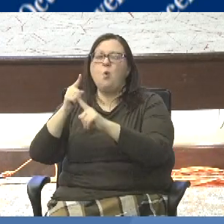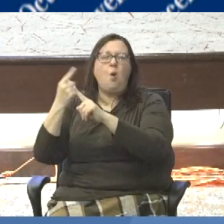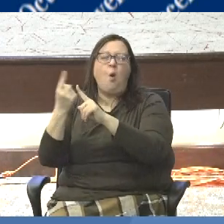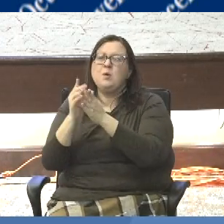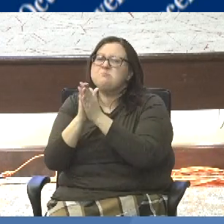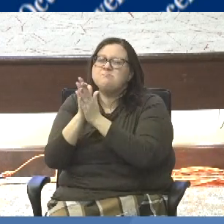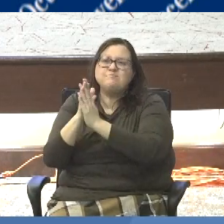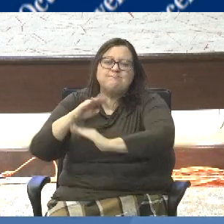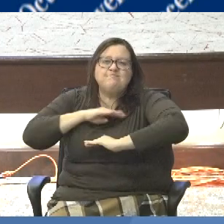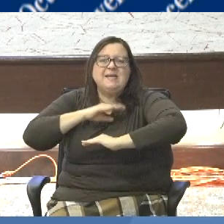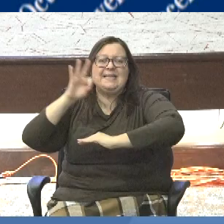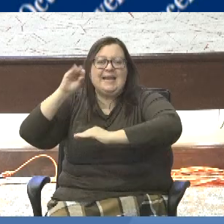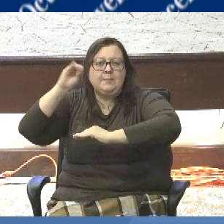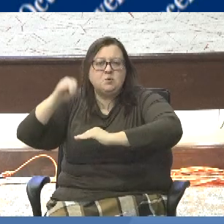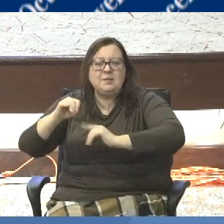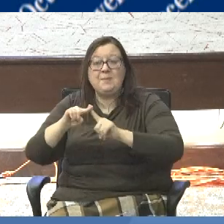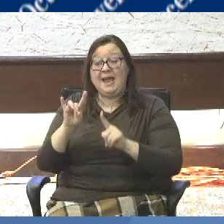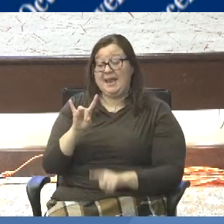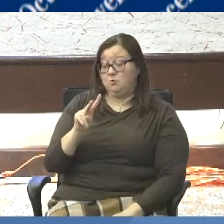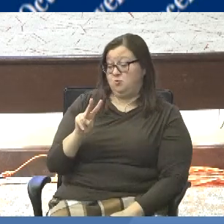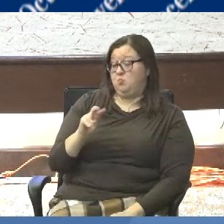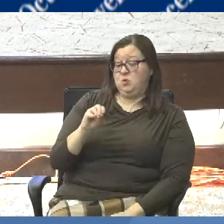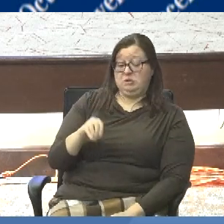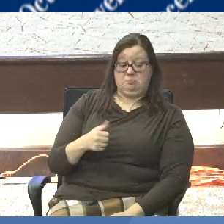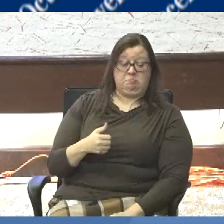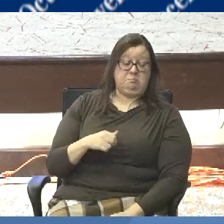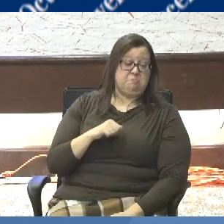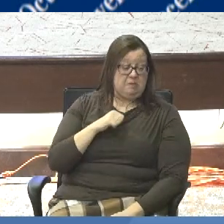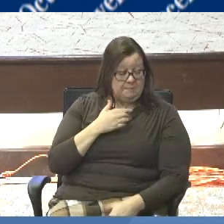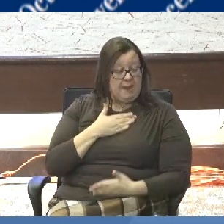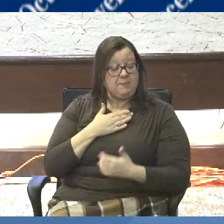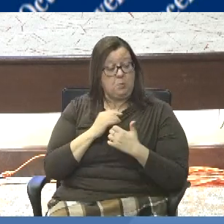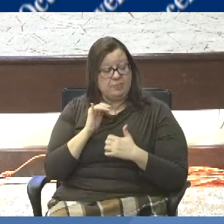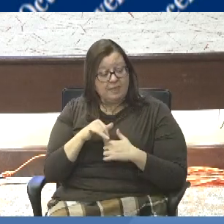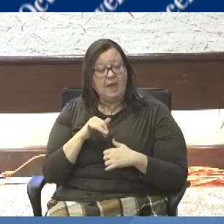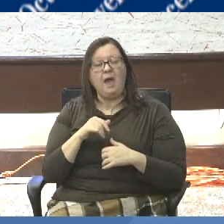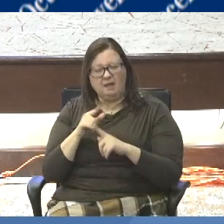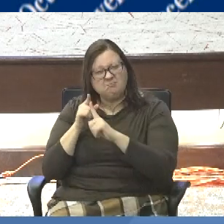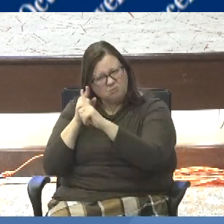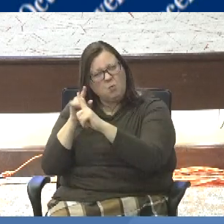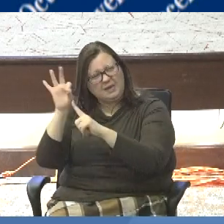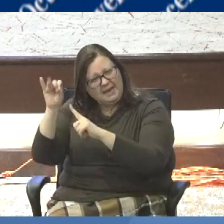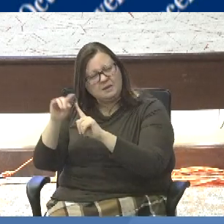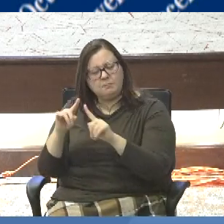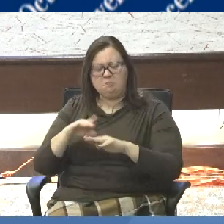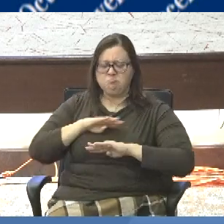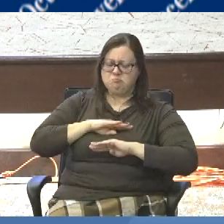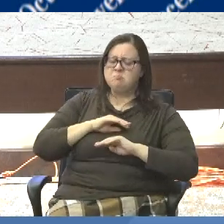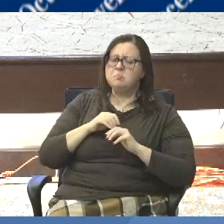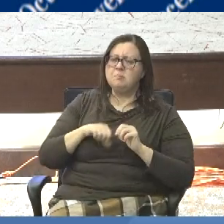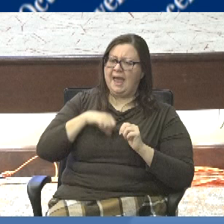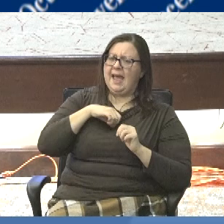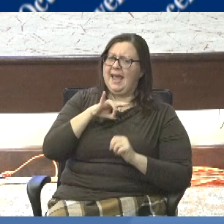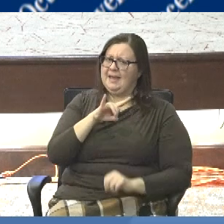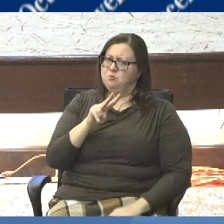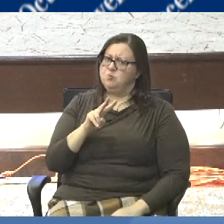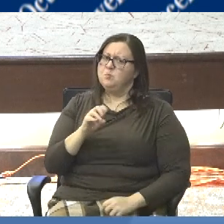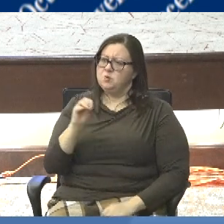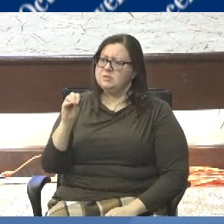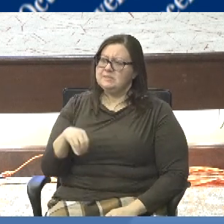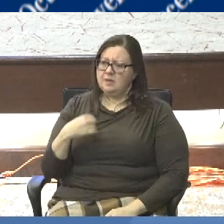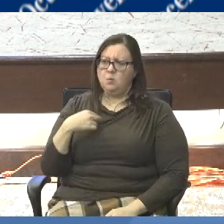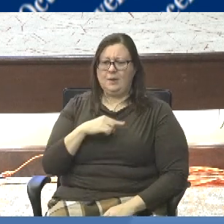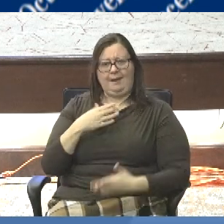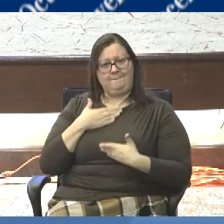to that, 82% is a good percentage. I can tell you across the fire service that most people would be proud to hit 82%. So we